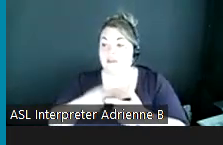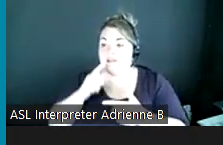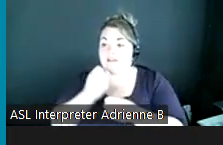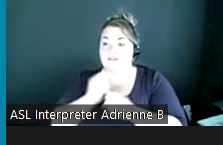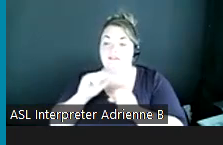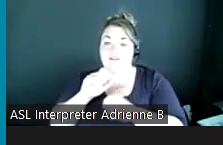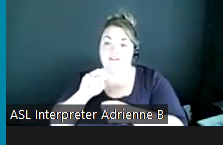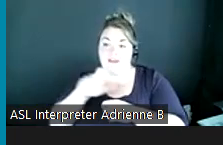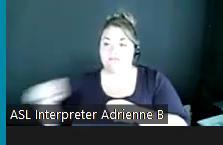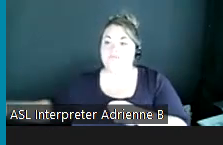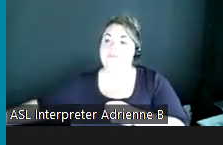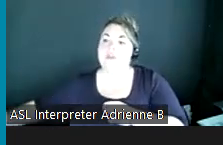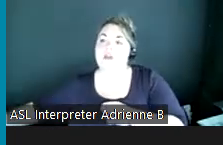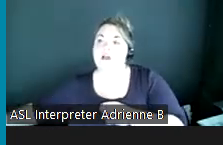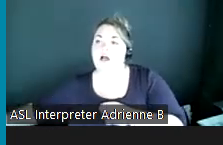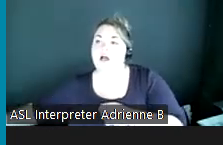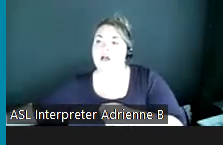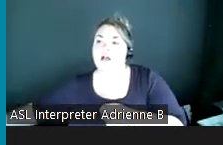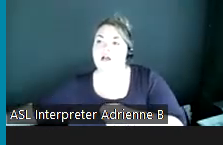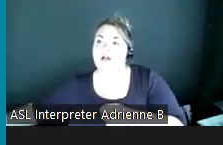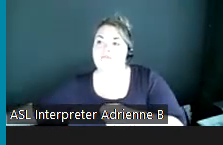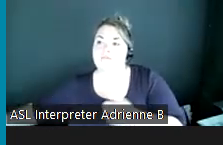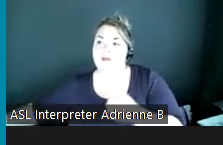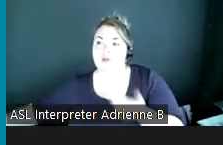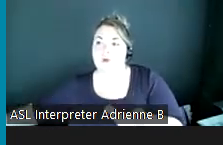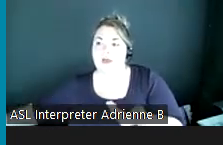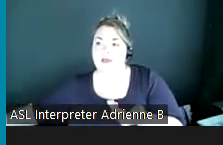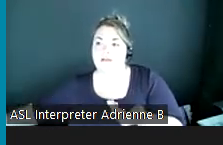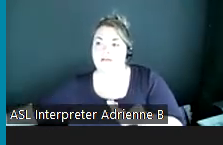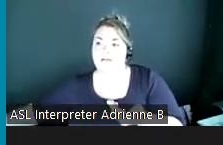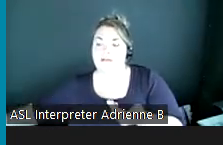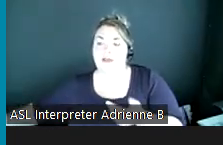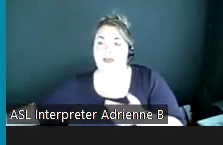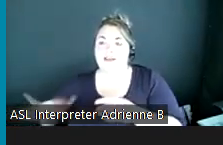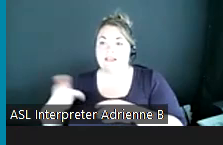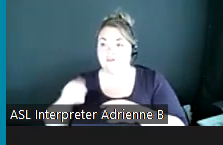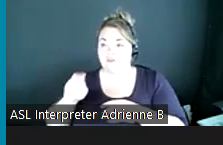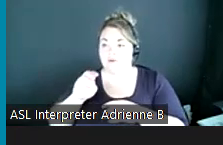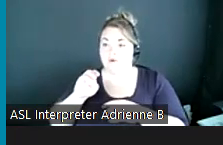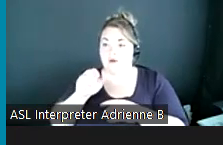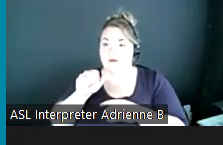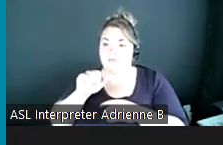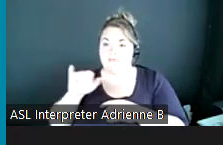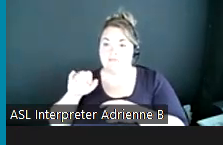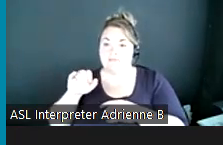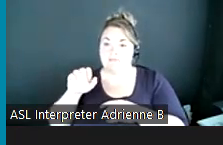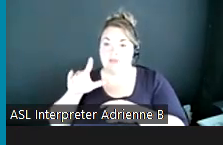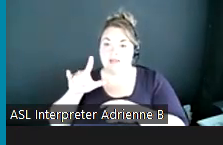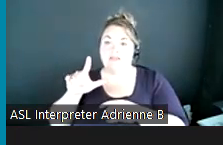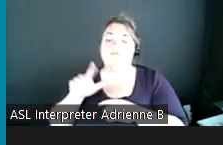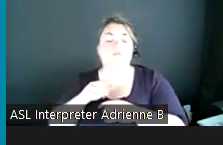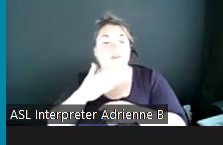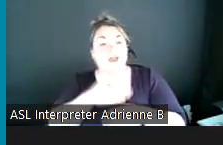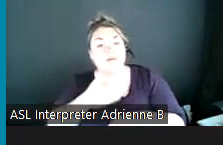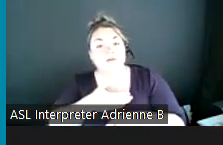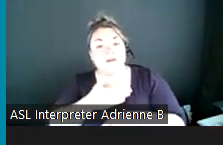licensing managers. I will go ahead and hand it over to Mel. Good morning, everybody. So glad you're here. My name